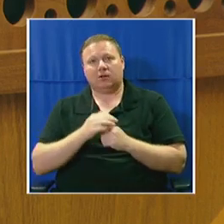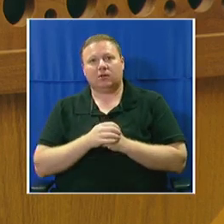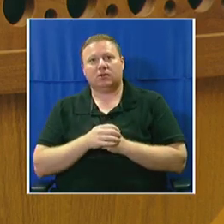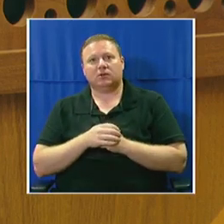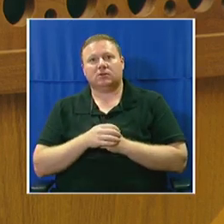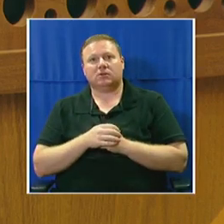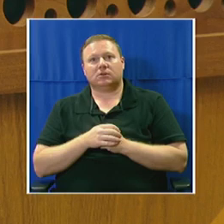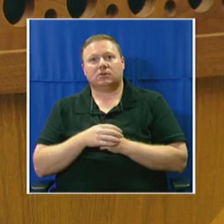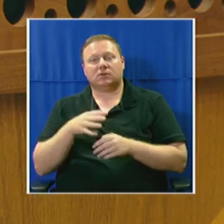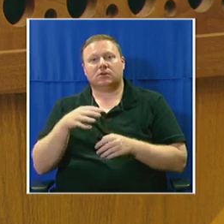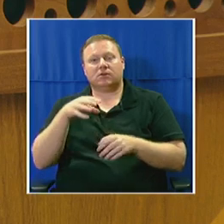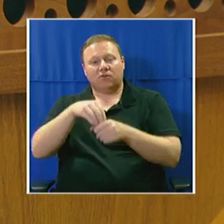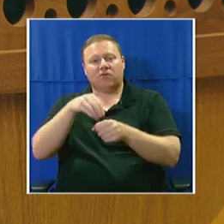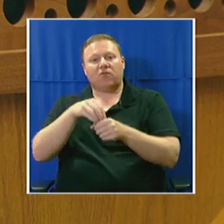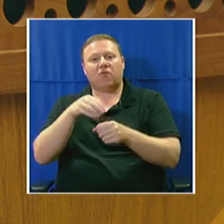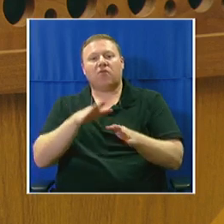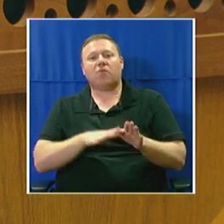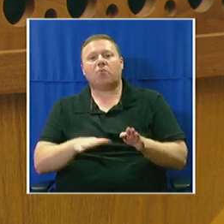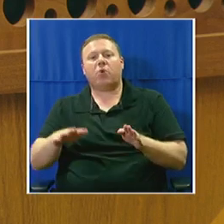take them to the police